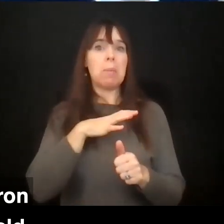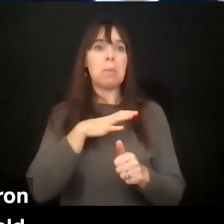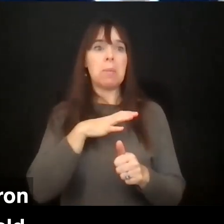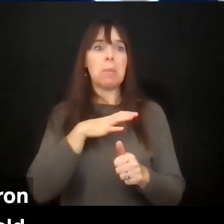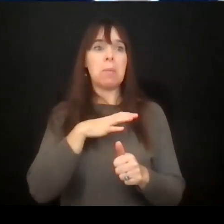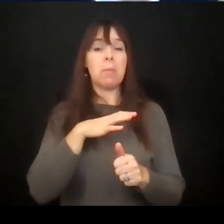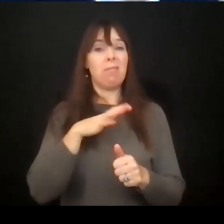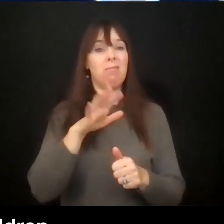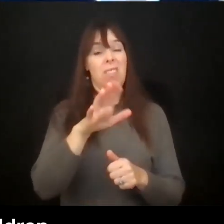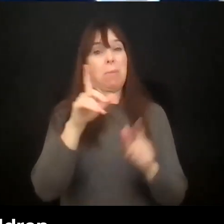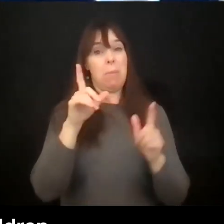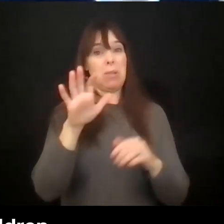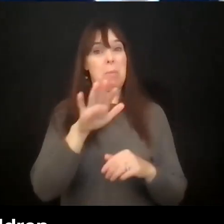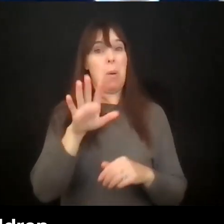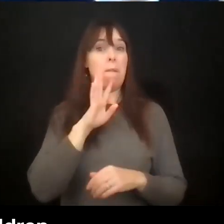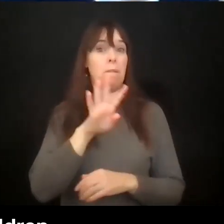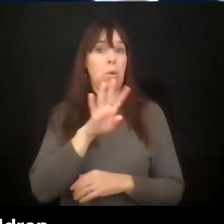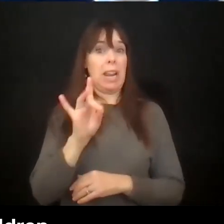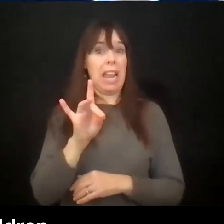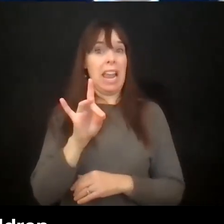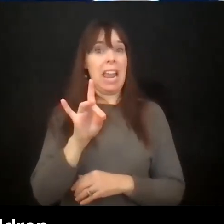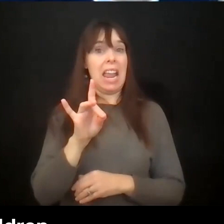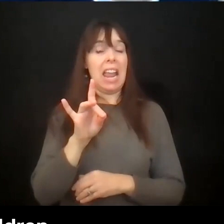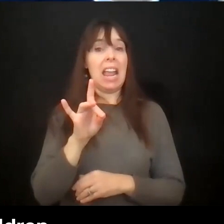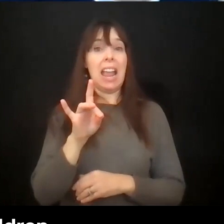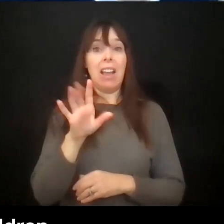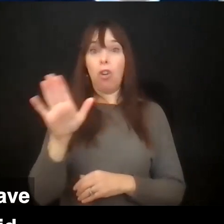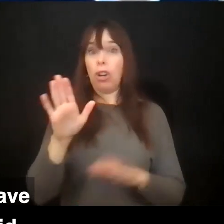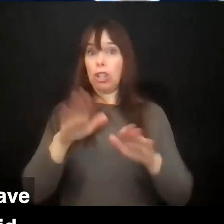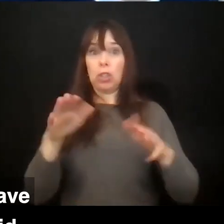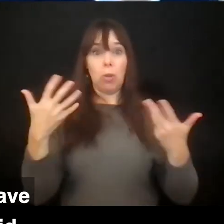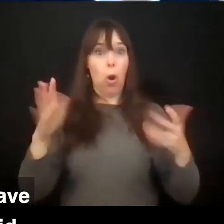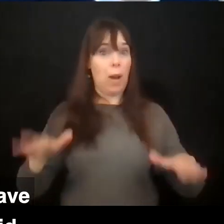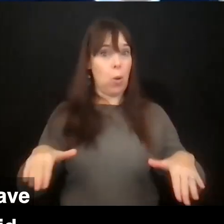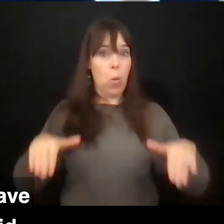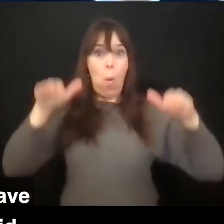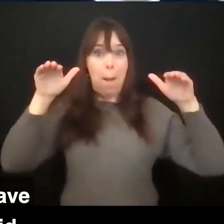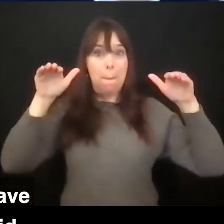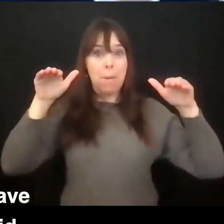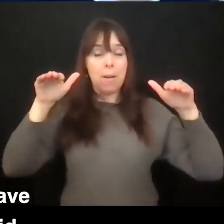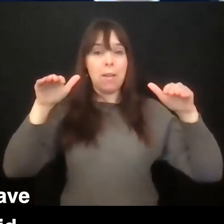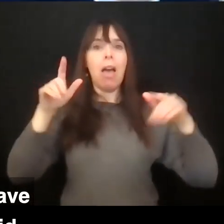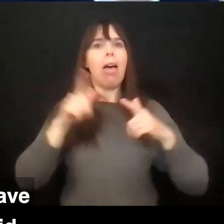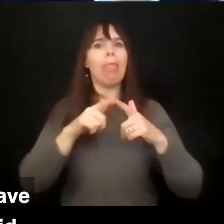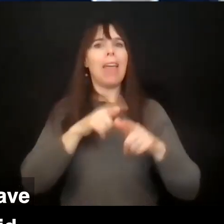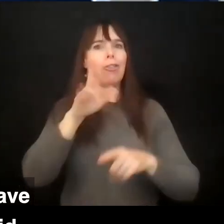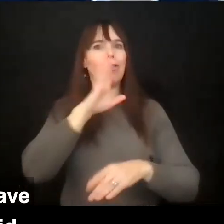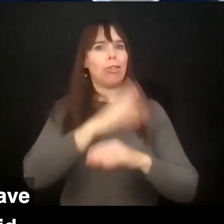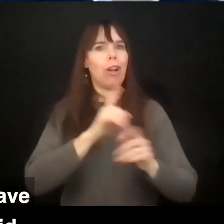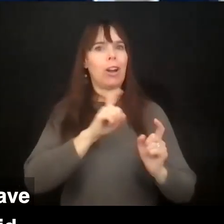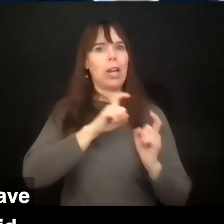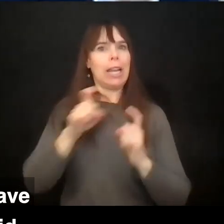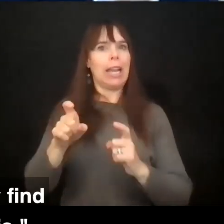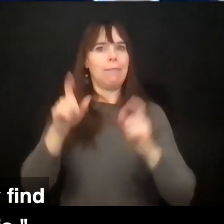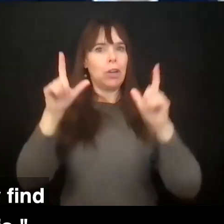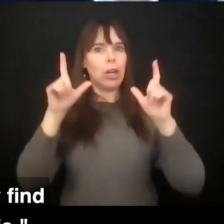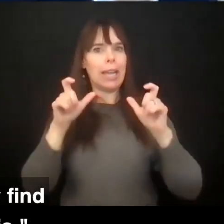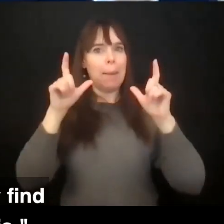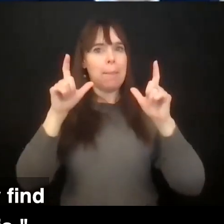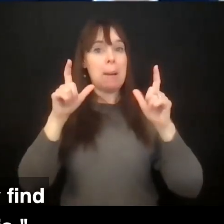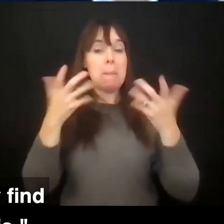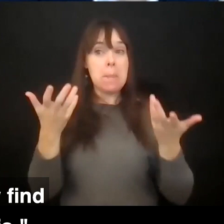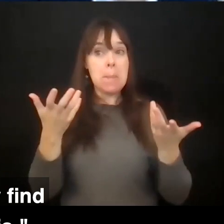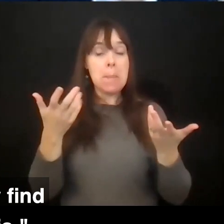years old, and she had grown children when her daughter gave her a camera and said, "Here,